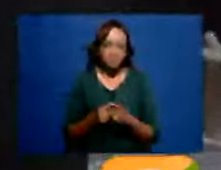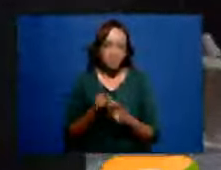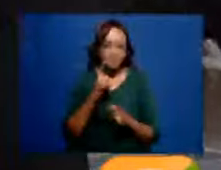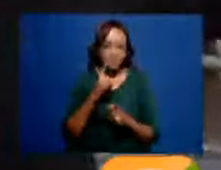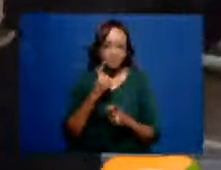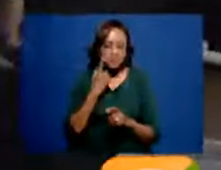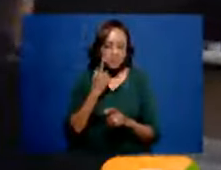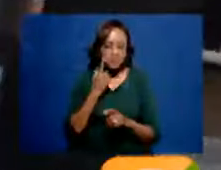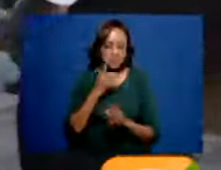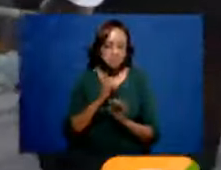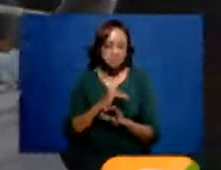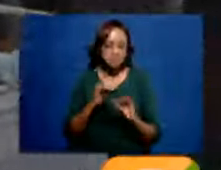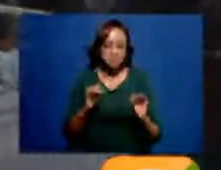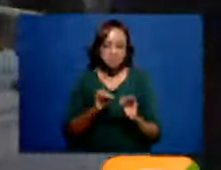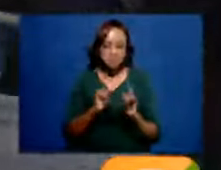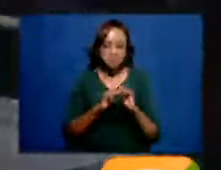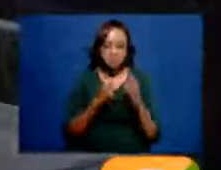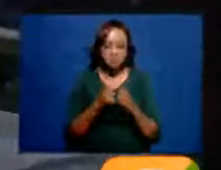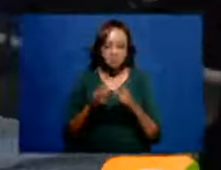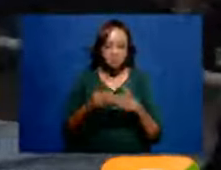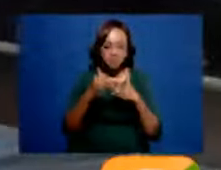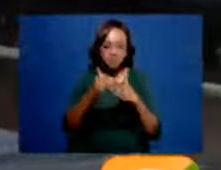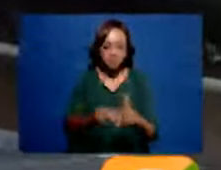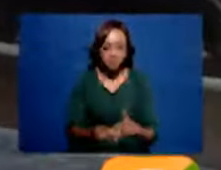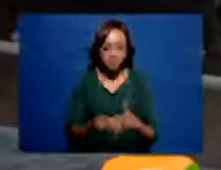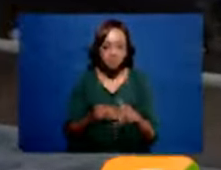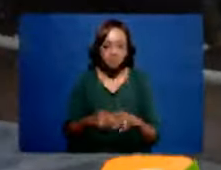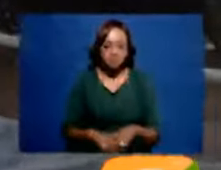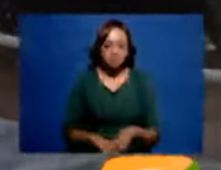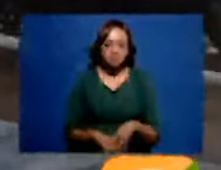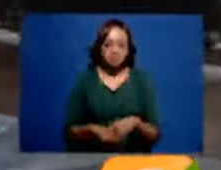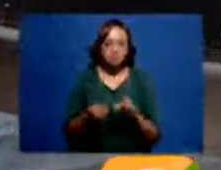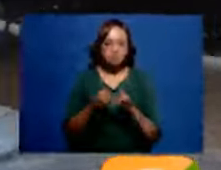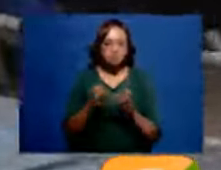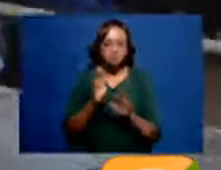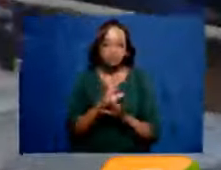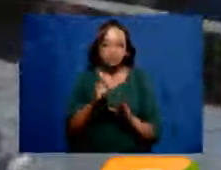No team was dominant on day one of three. The championship will conclude